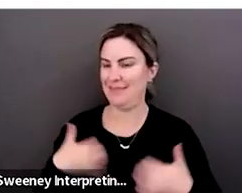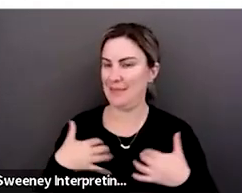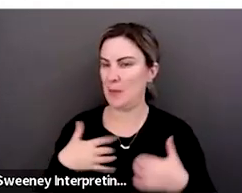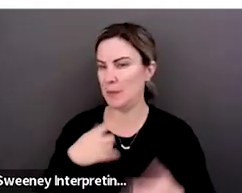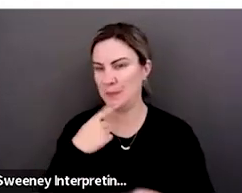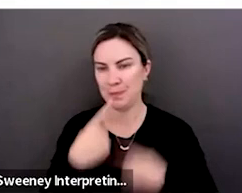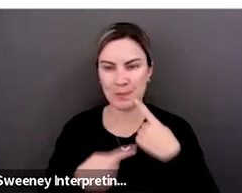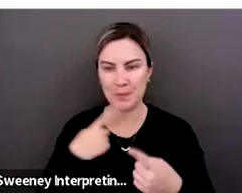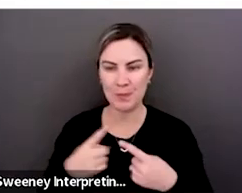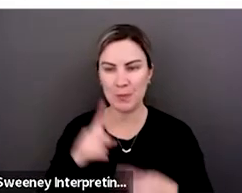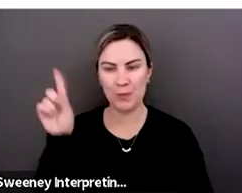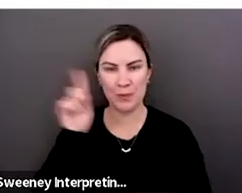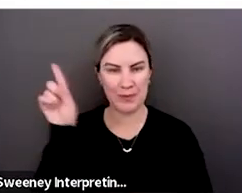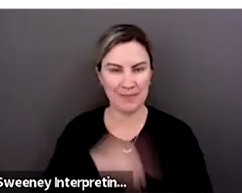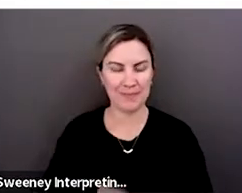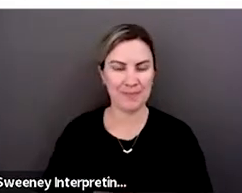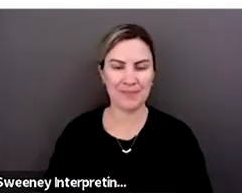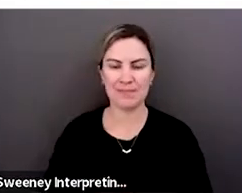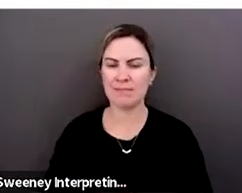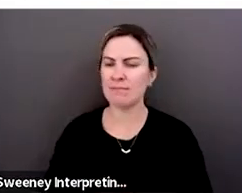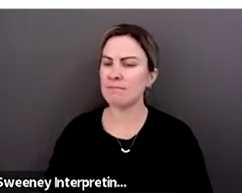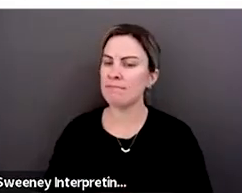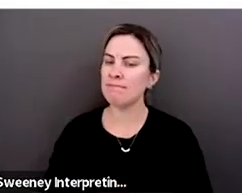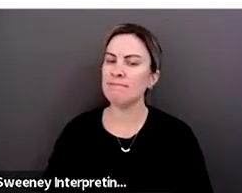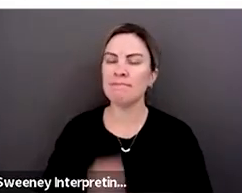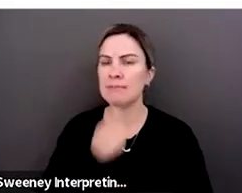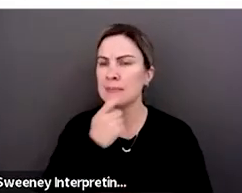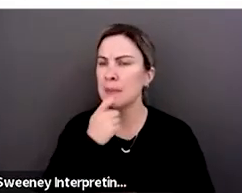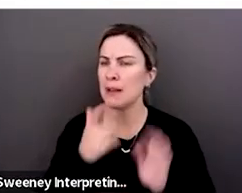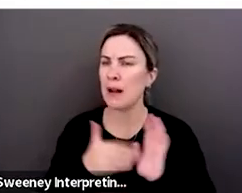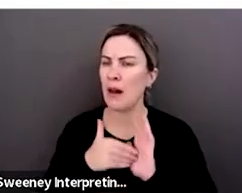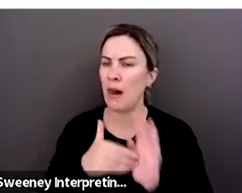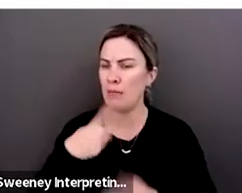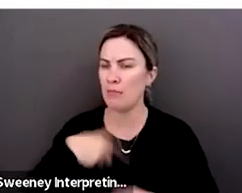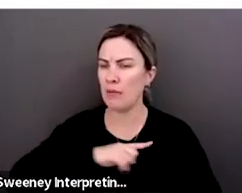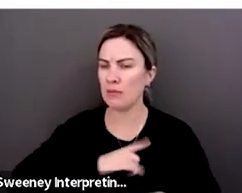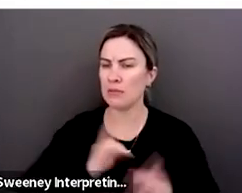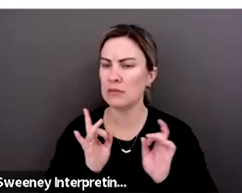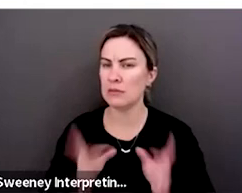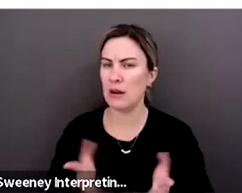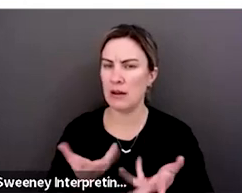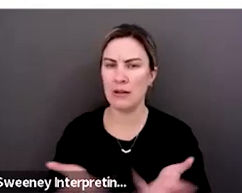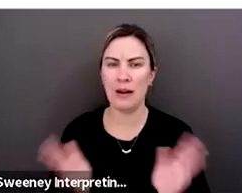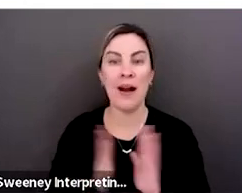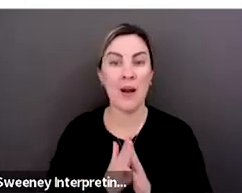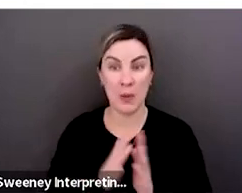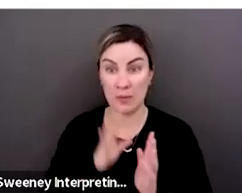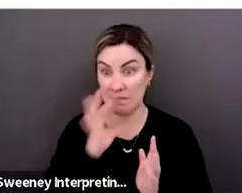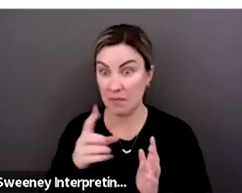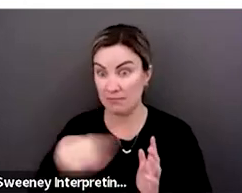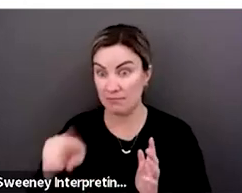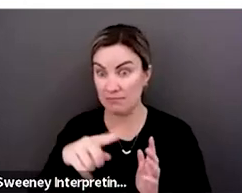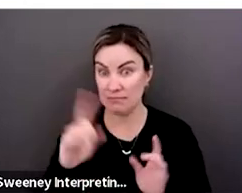our webinar today. What might be helpful as a way of getting us started is a question about how you all